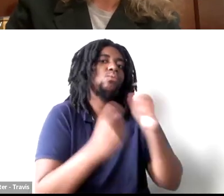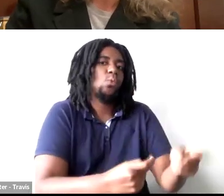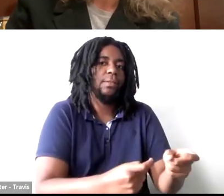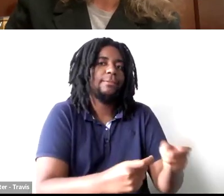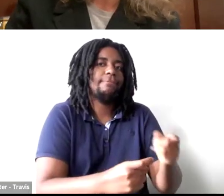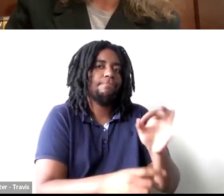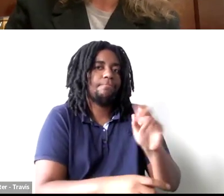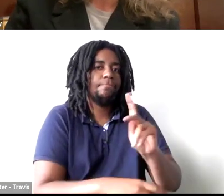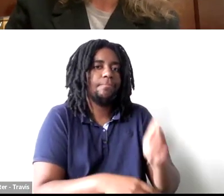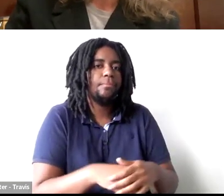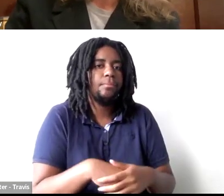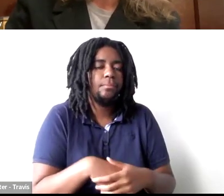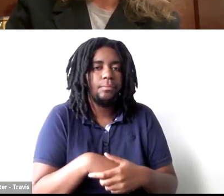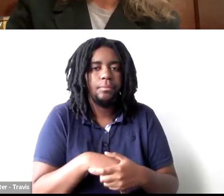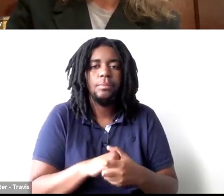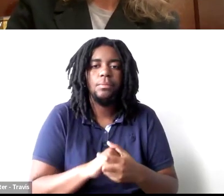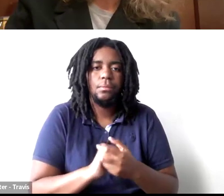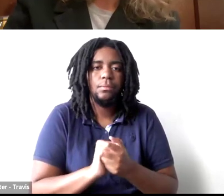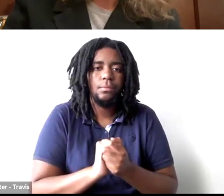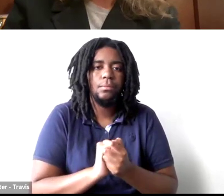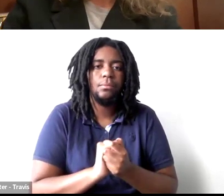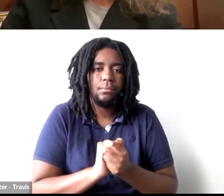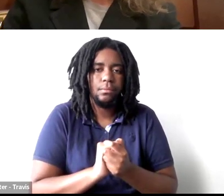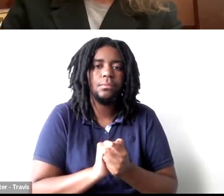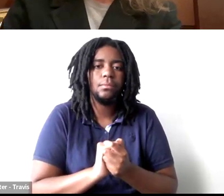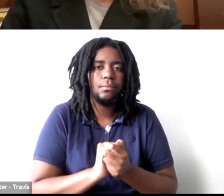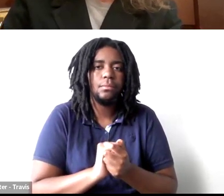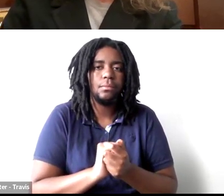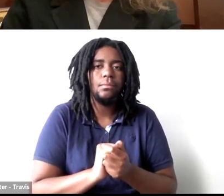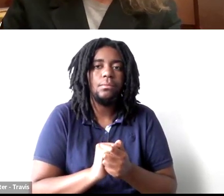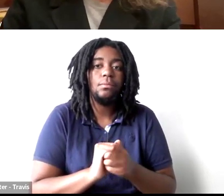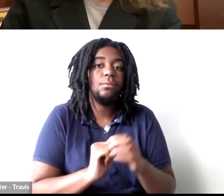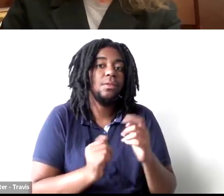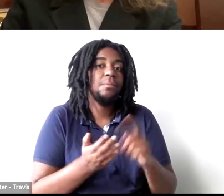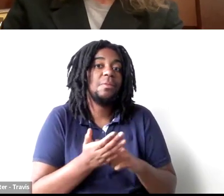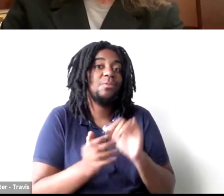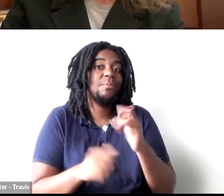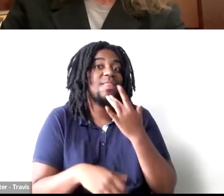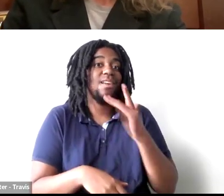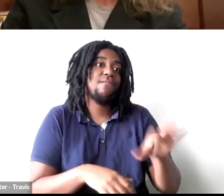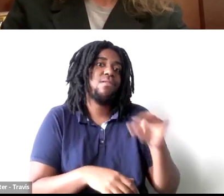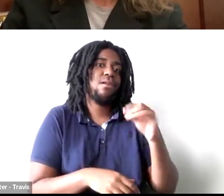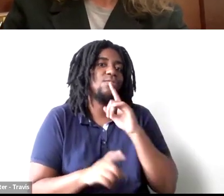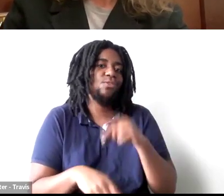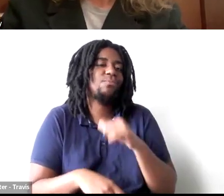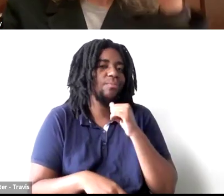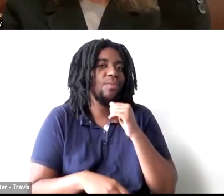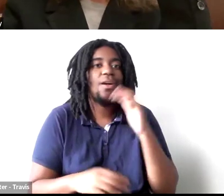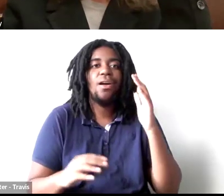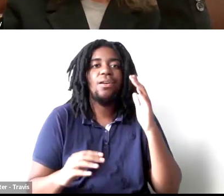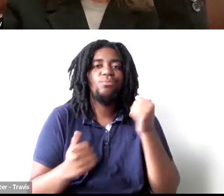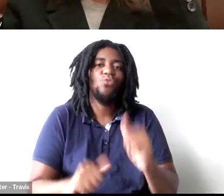for sitter. You might come. So sometimes you can be very lucky. Yeah. Don't give up hope.